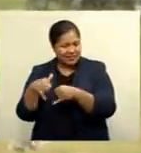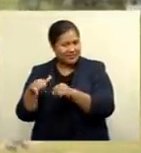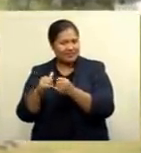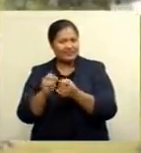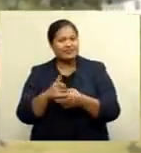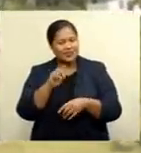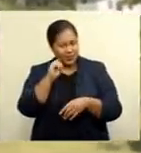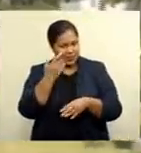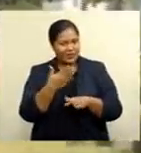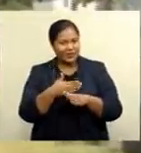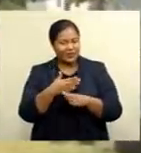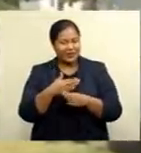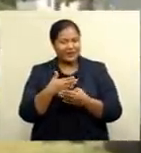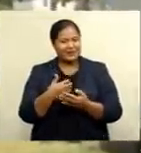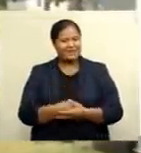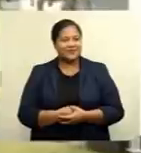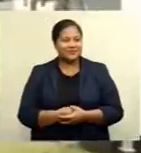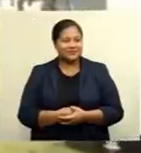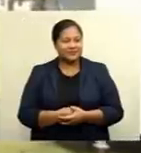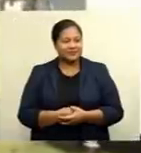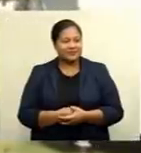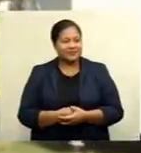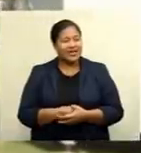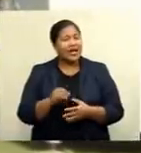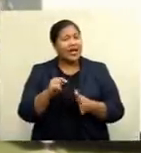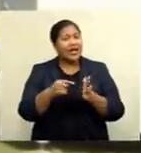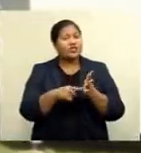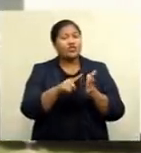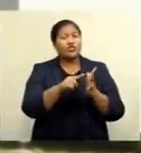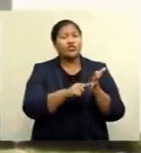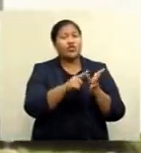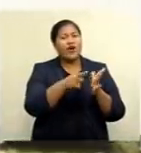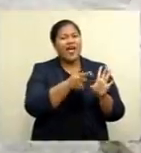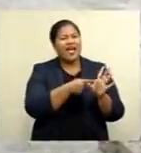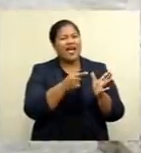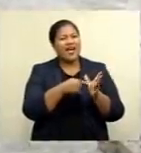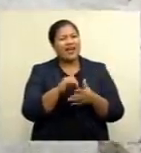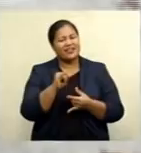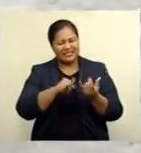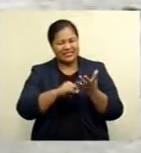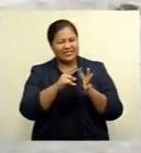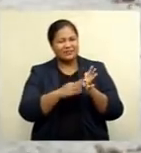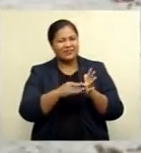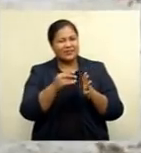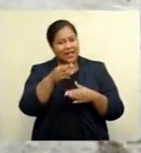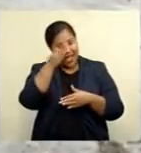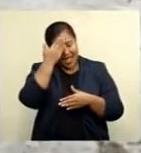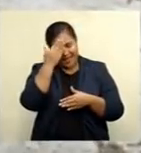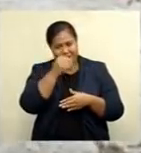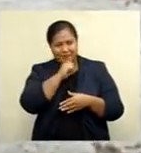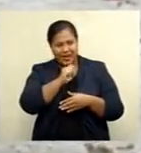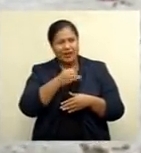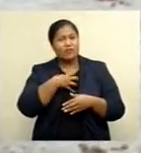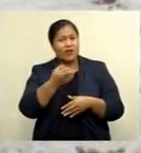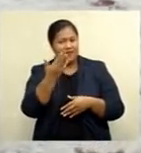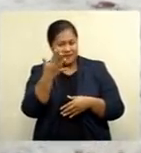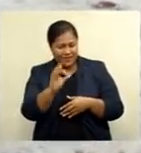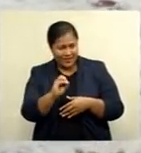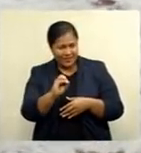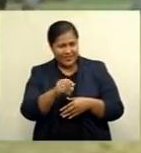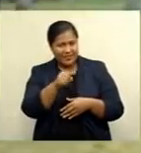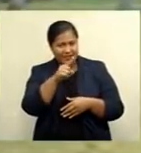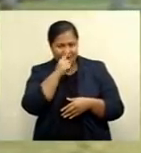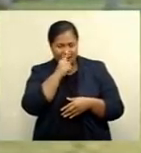on. Rabualu village headman Semesa Lesi says over 15 Rabualu villages in Totoya, Lao